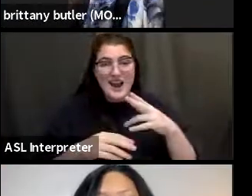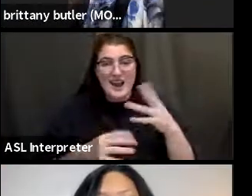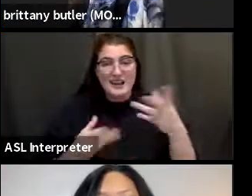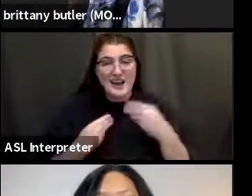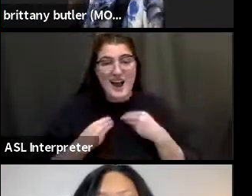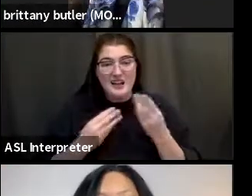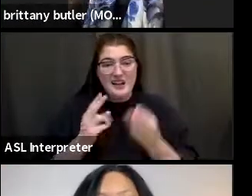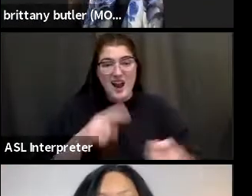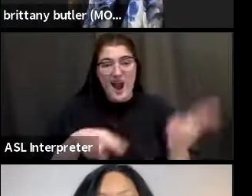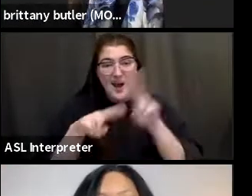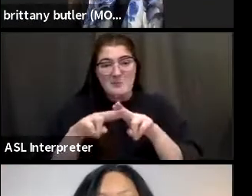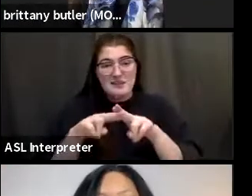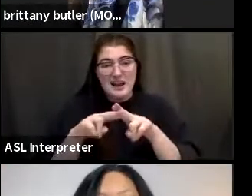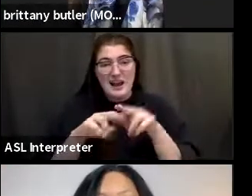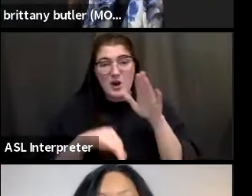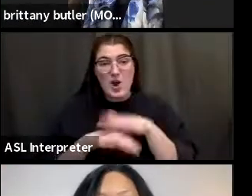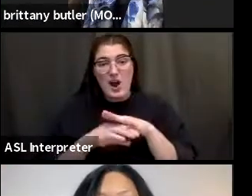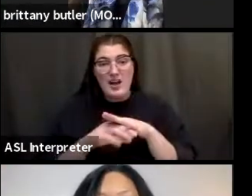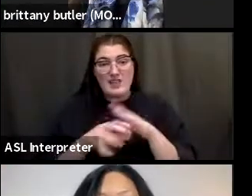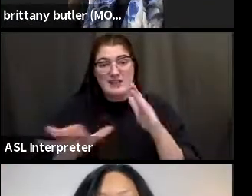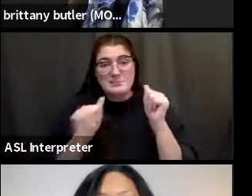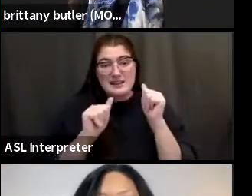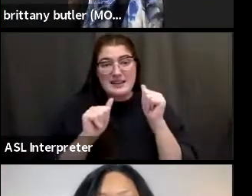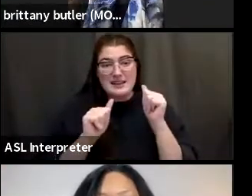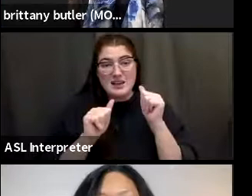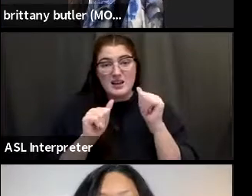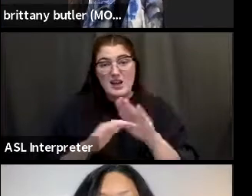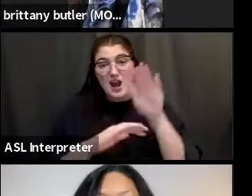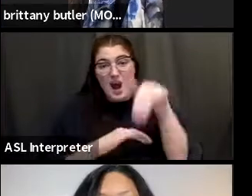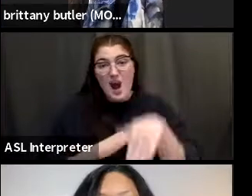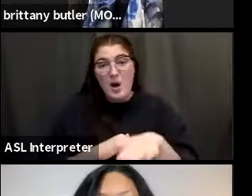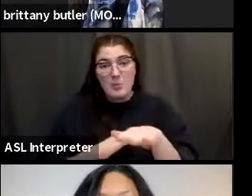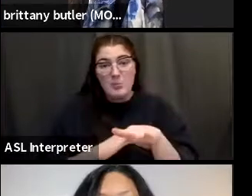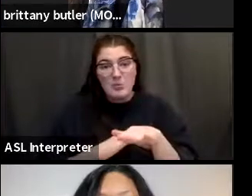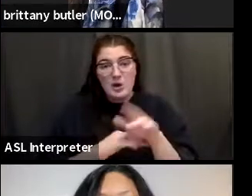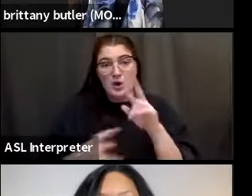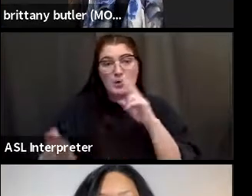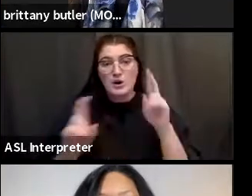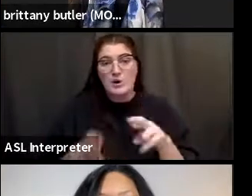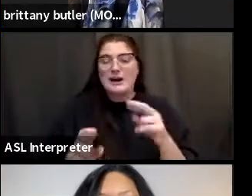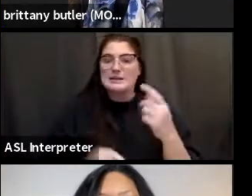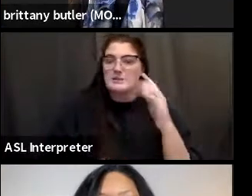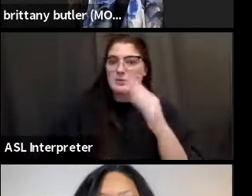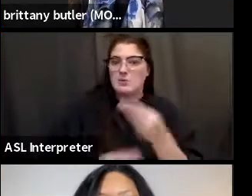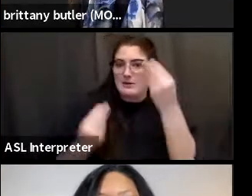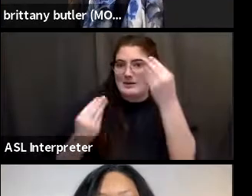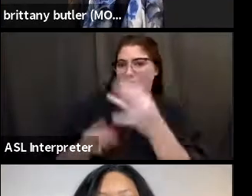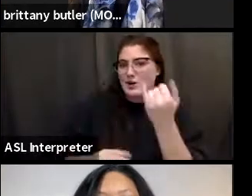just yet on the speed hump request, but we'll certainly circle back with any updates once we get them.